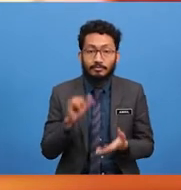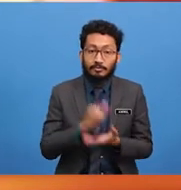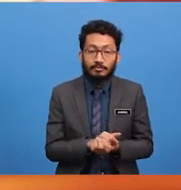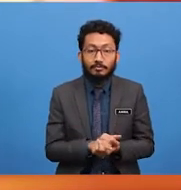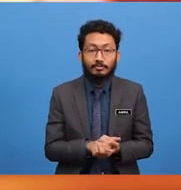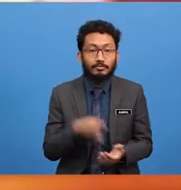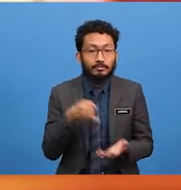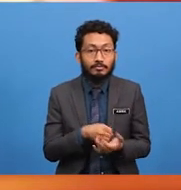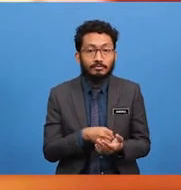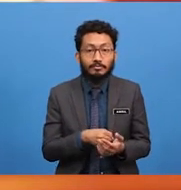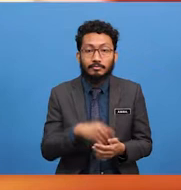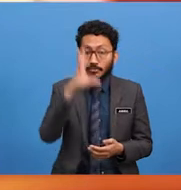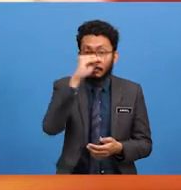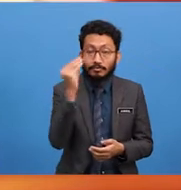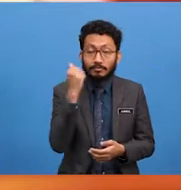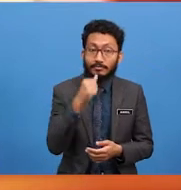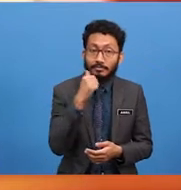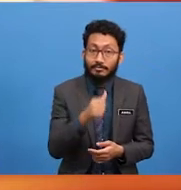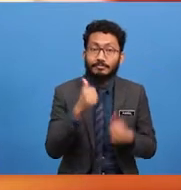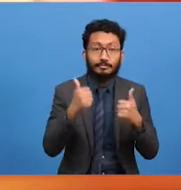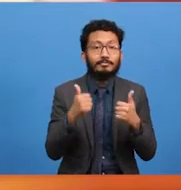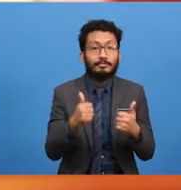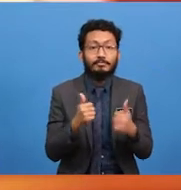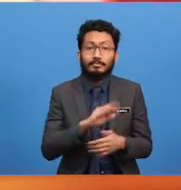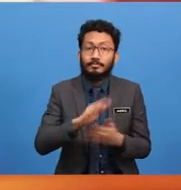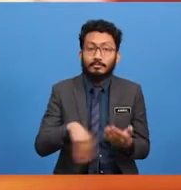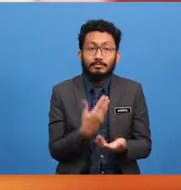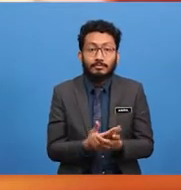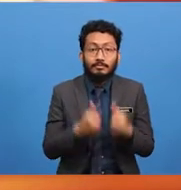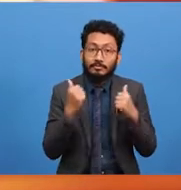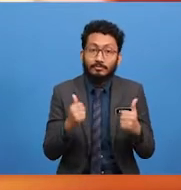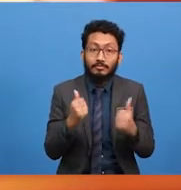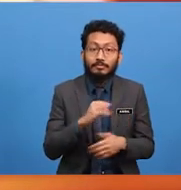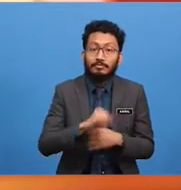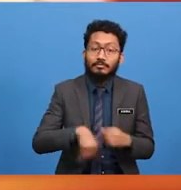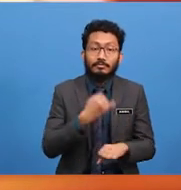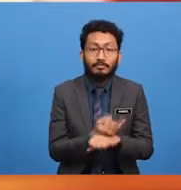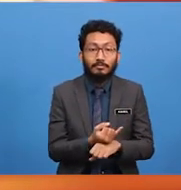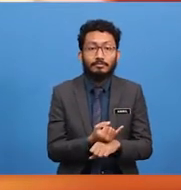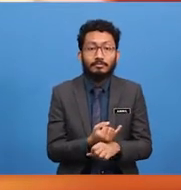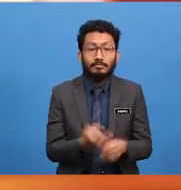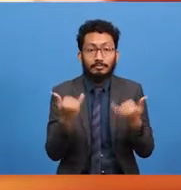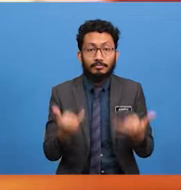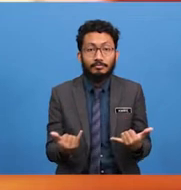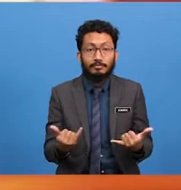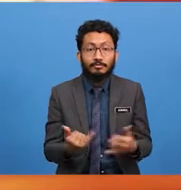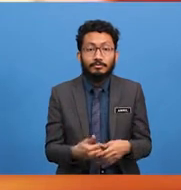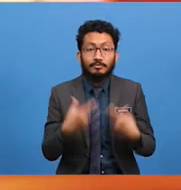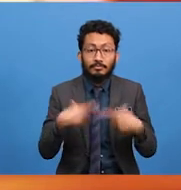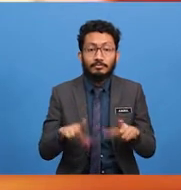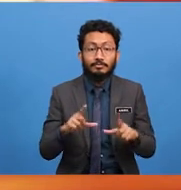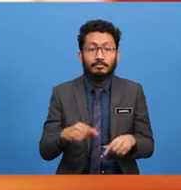and girls. Well done. Everyone, good job. Now, let me ask